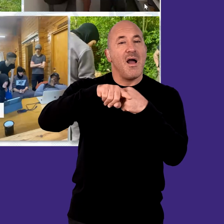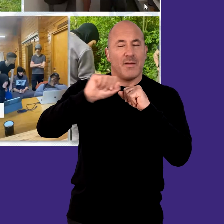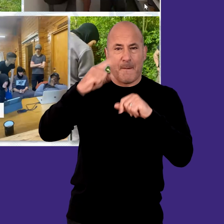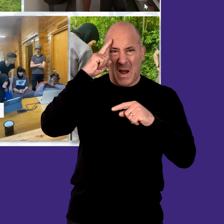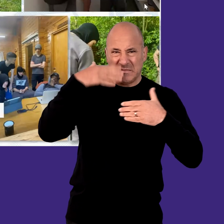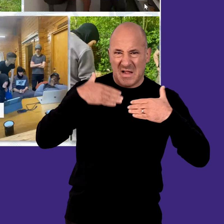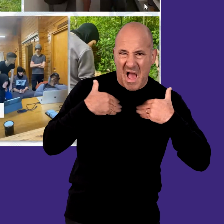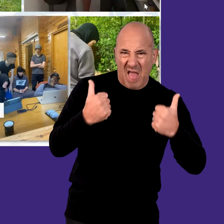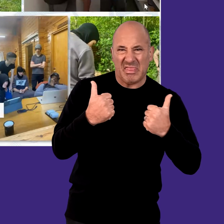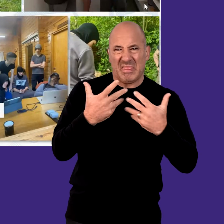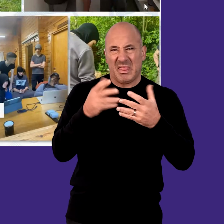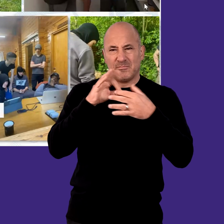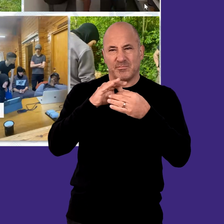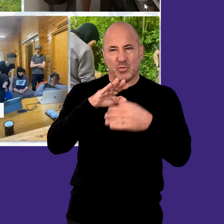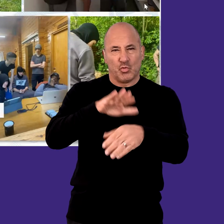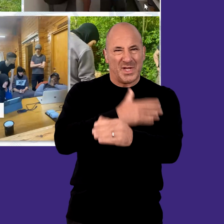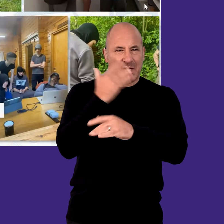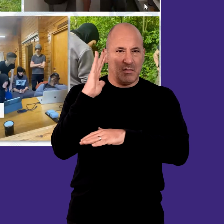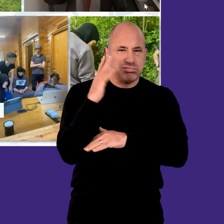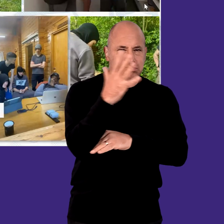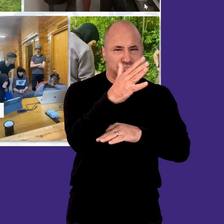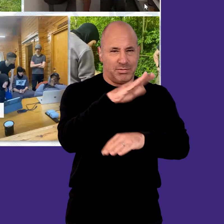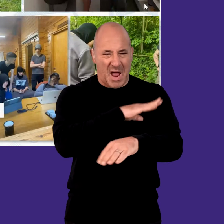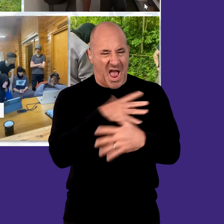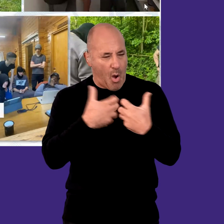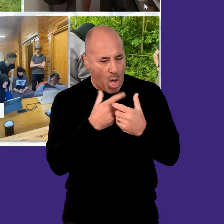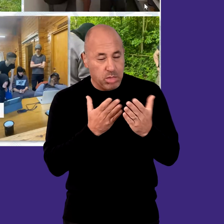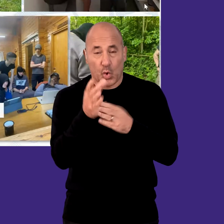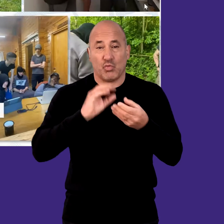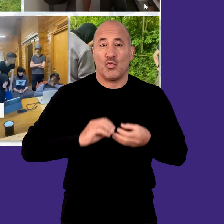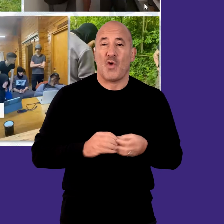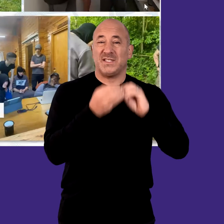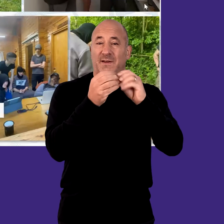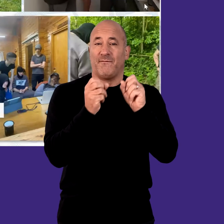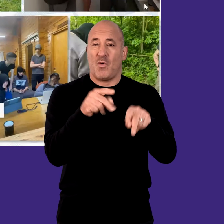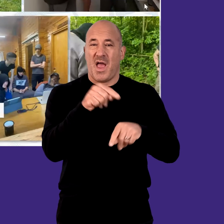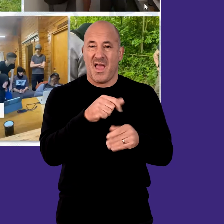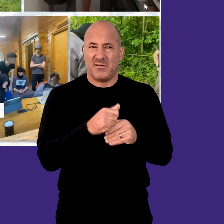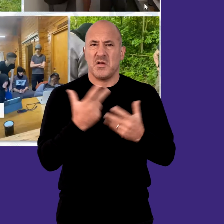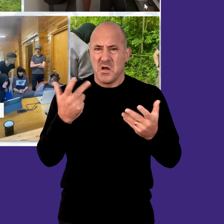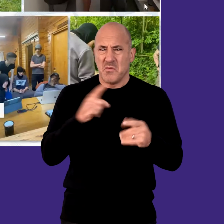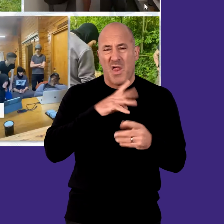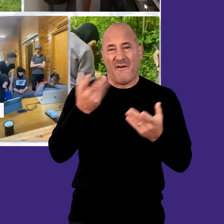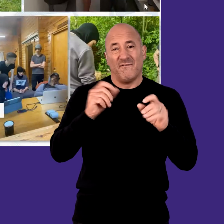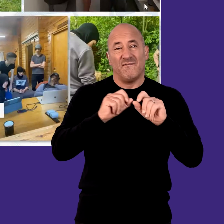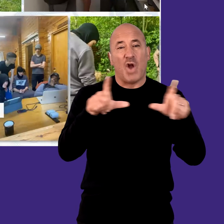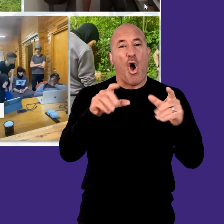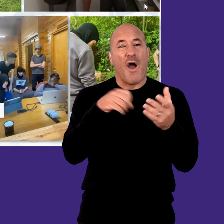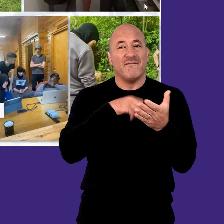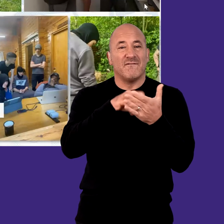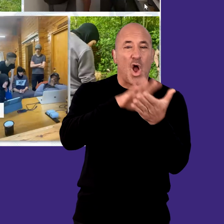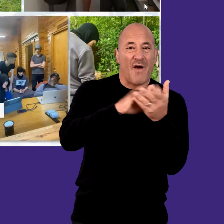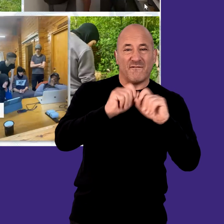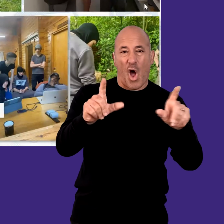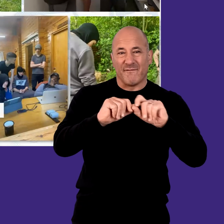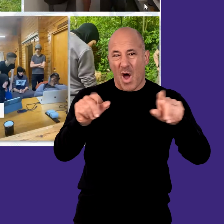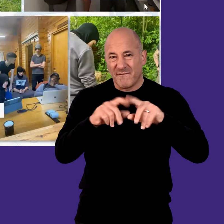young people, where thinking about their mental health, how we could better engage them with green spaces through creative practice. So they did